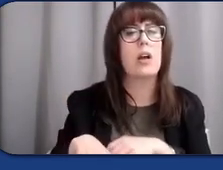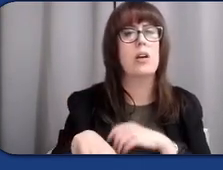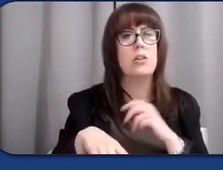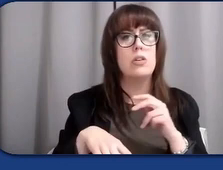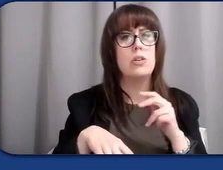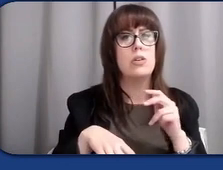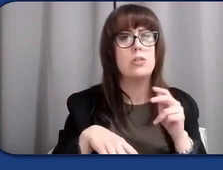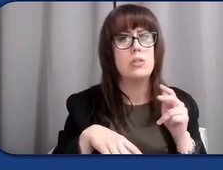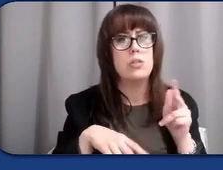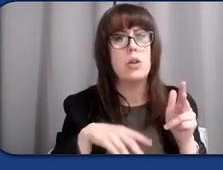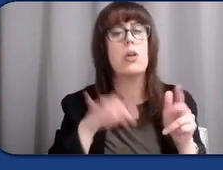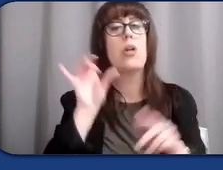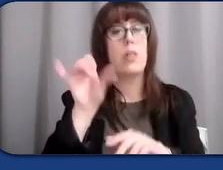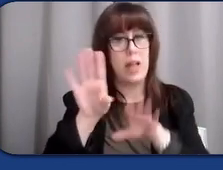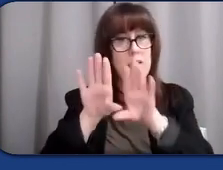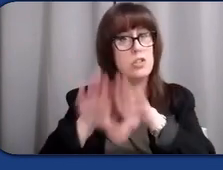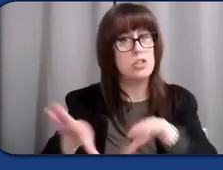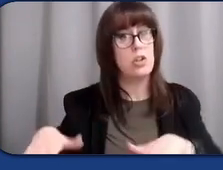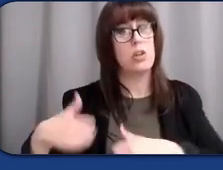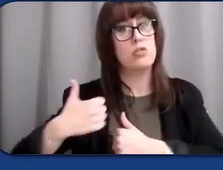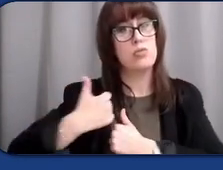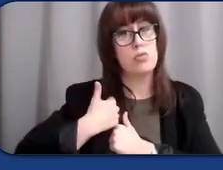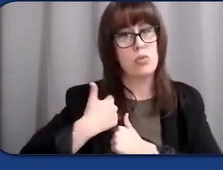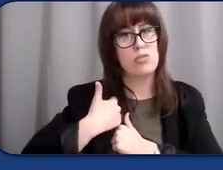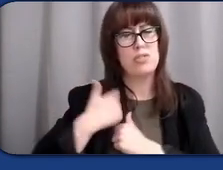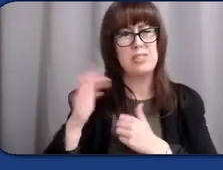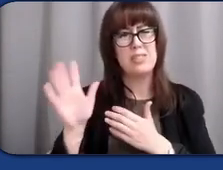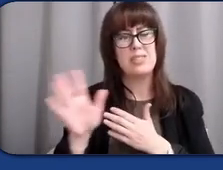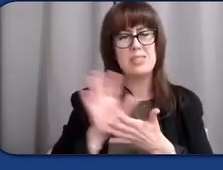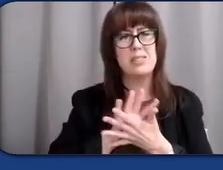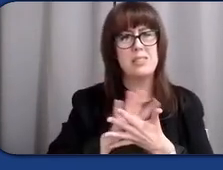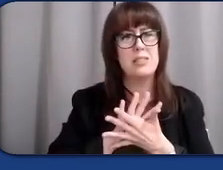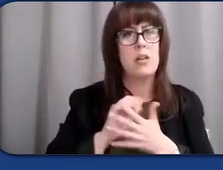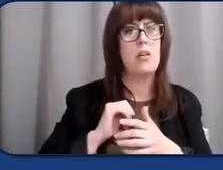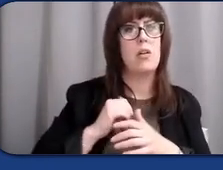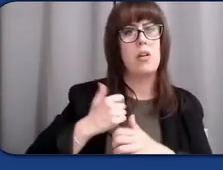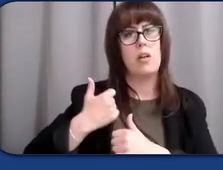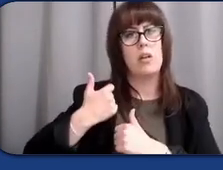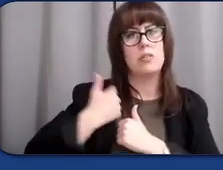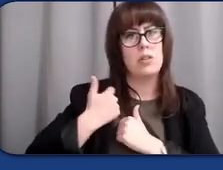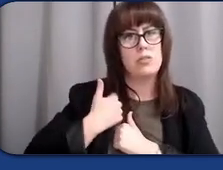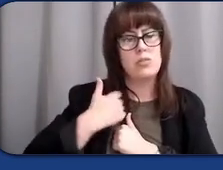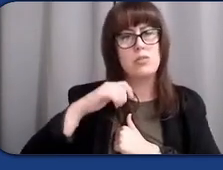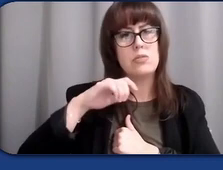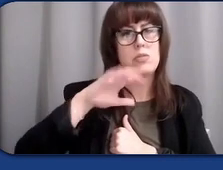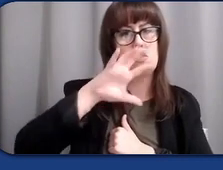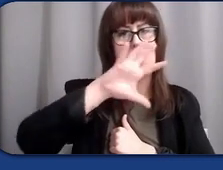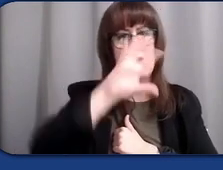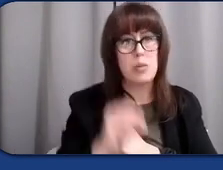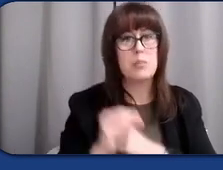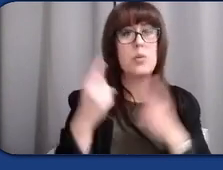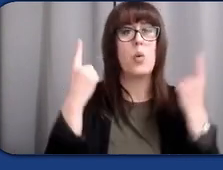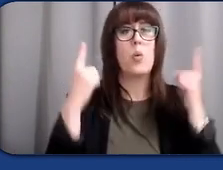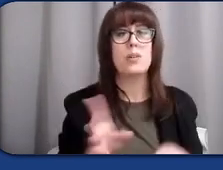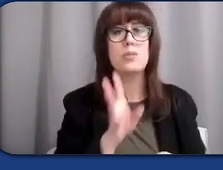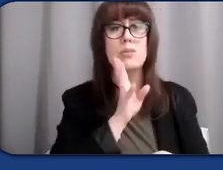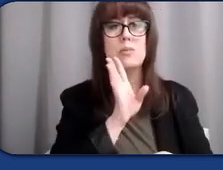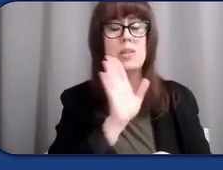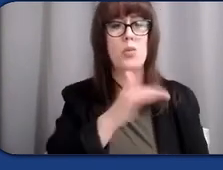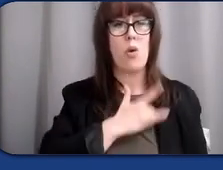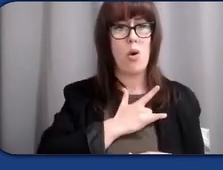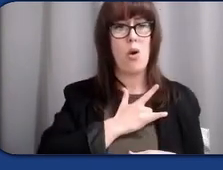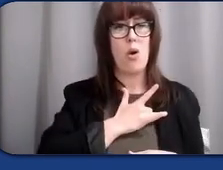Africa, child soldiers in Africa. When I speak into their hearts and to their